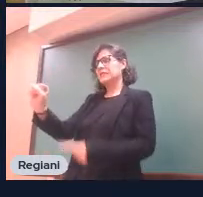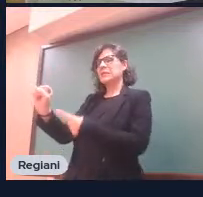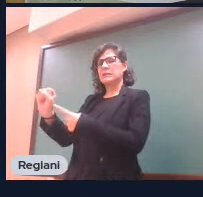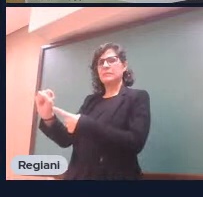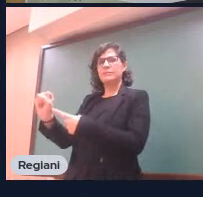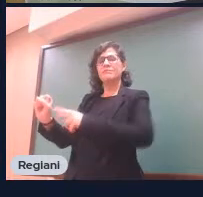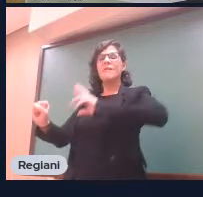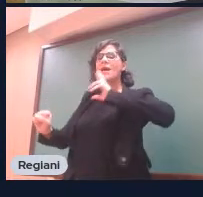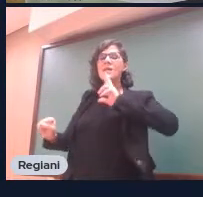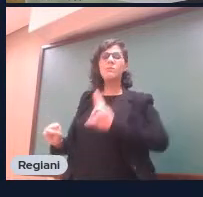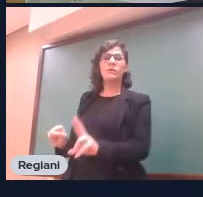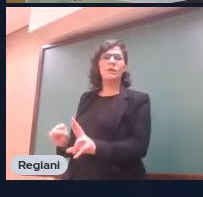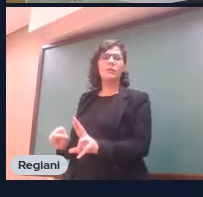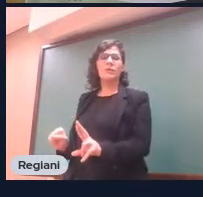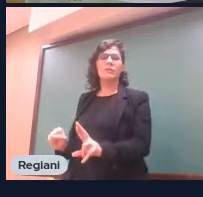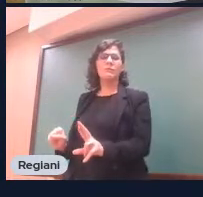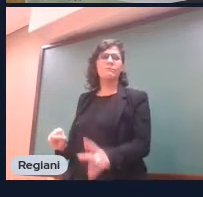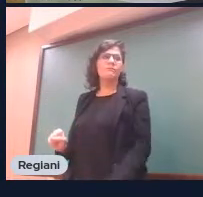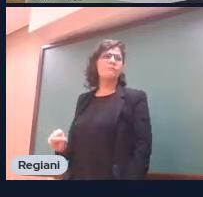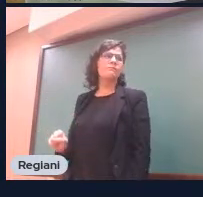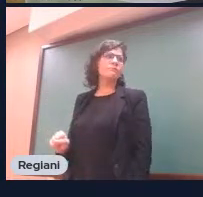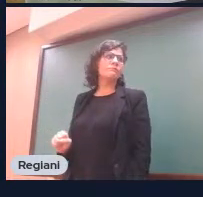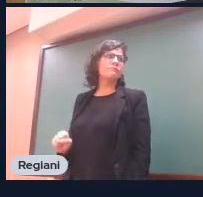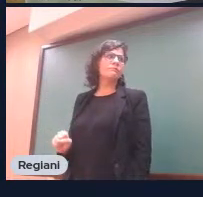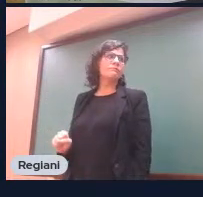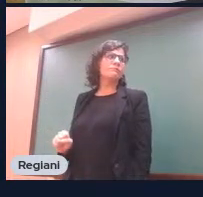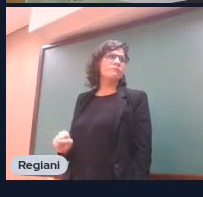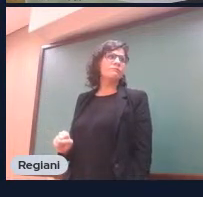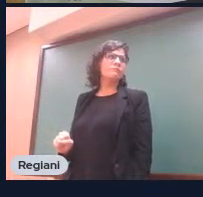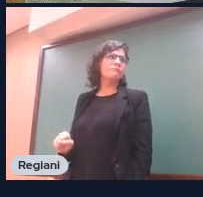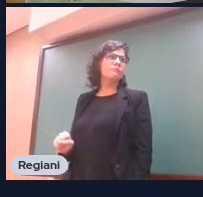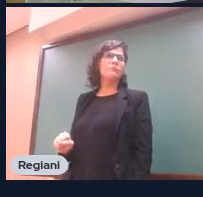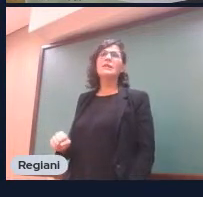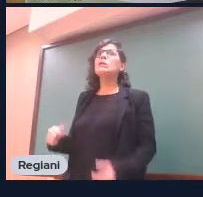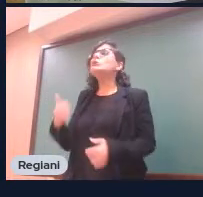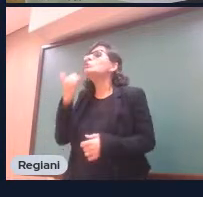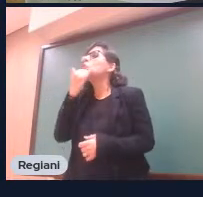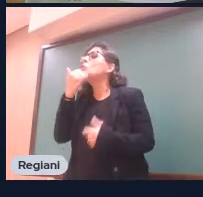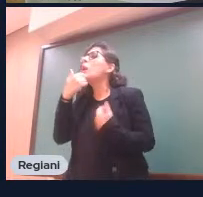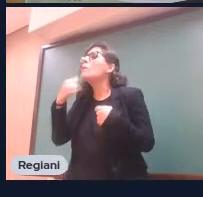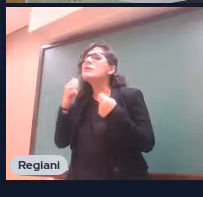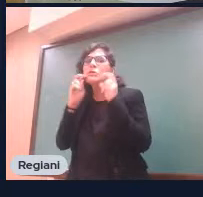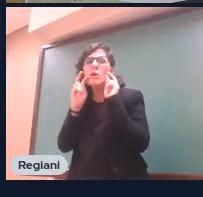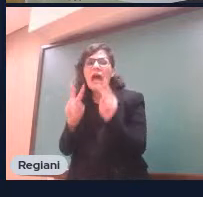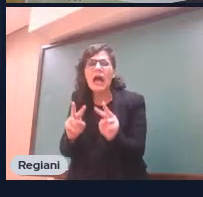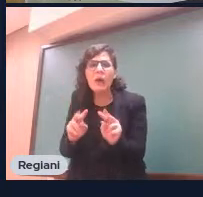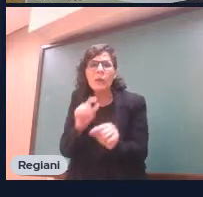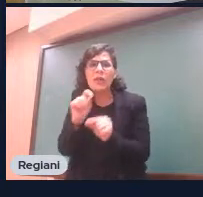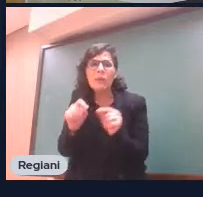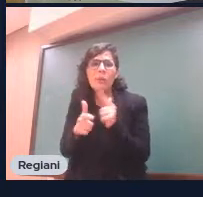No, I can't do it without it. I need it. I'm sorry.